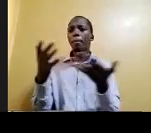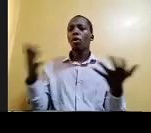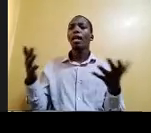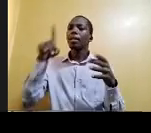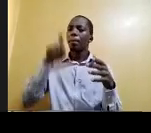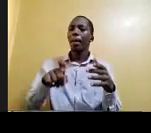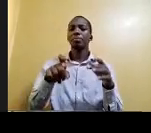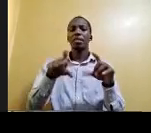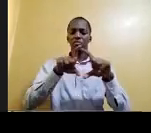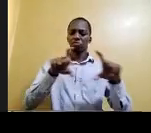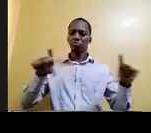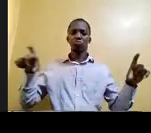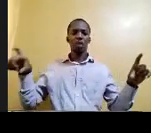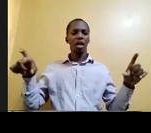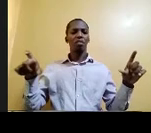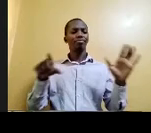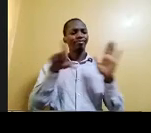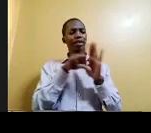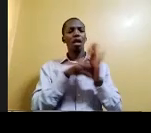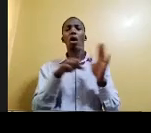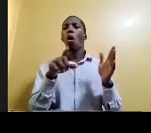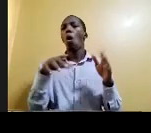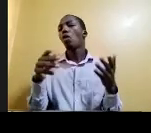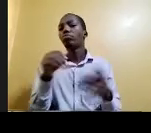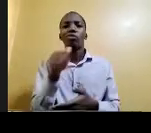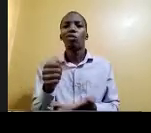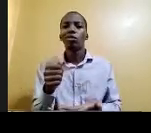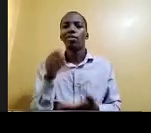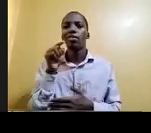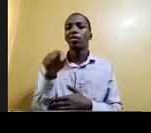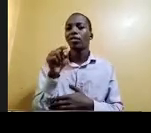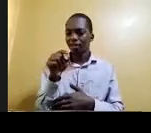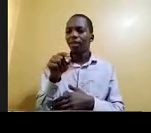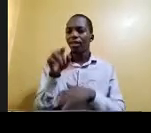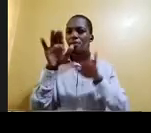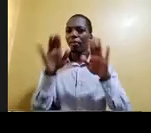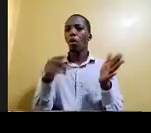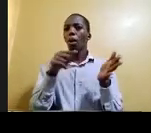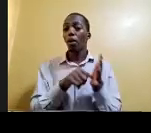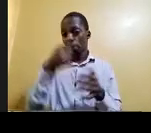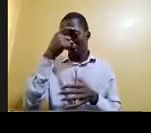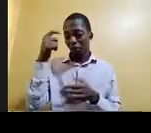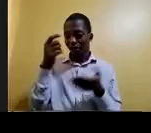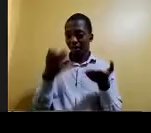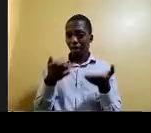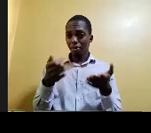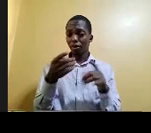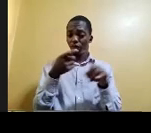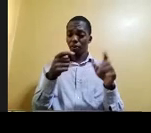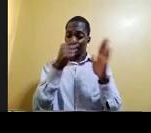EU regulations or not. That is a really critically important point, because at the moment, from the current list that we can